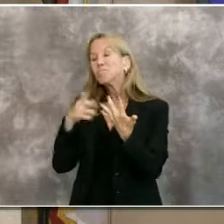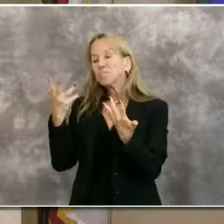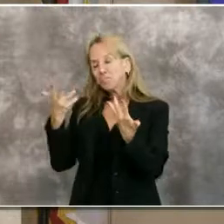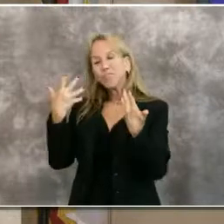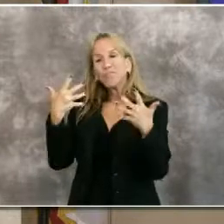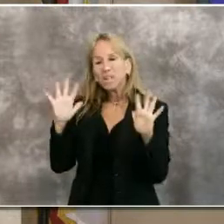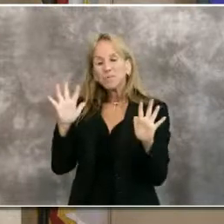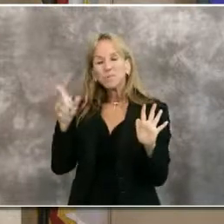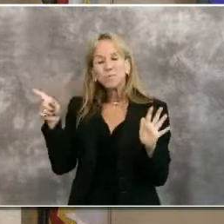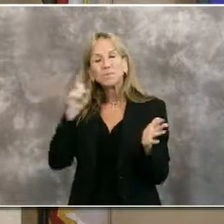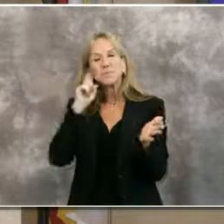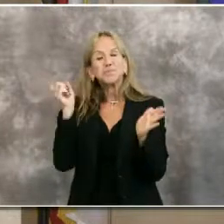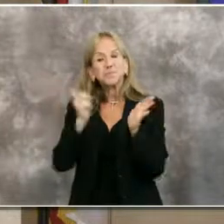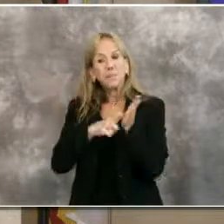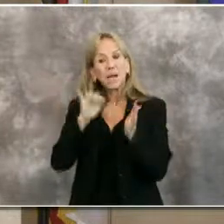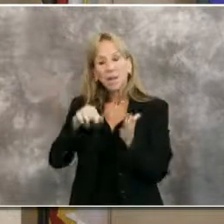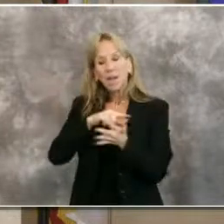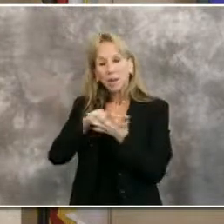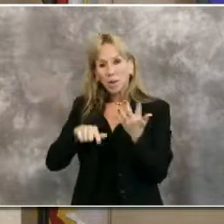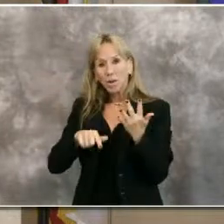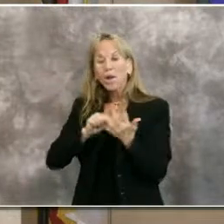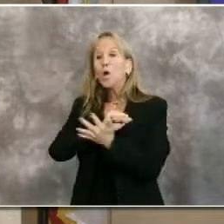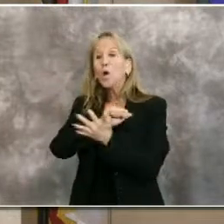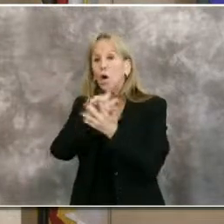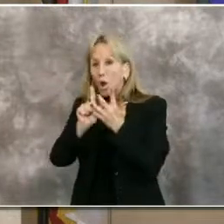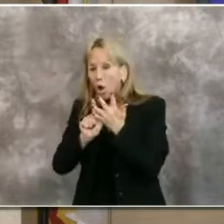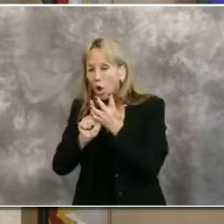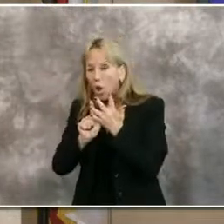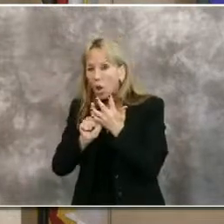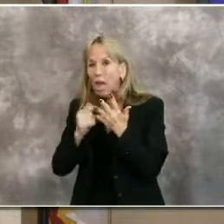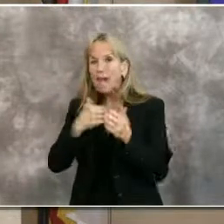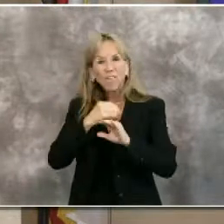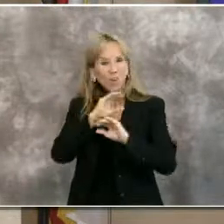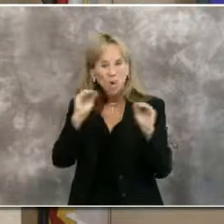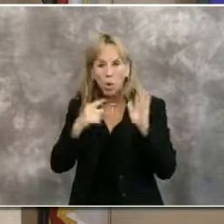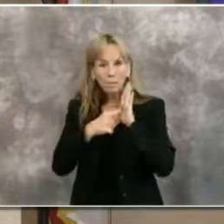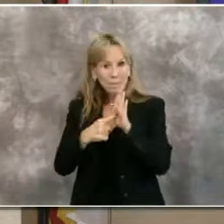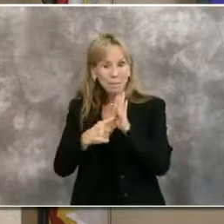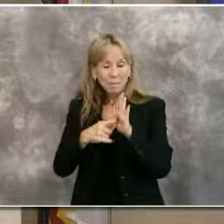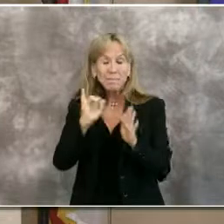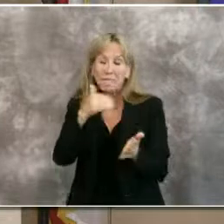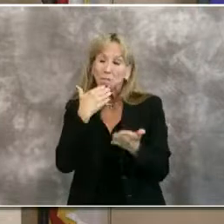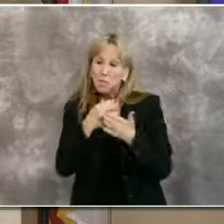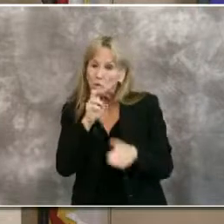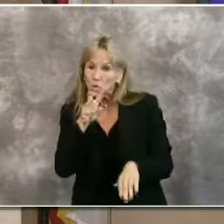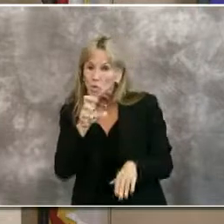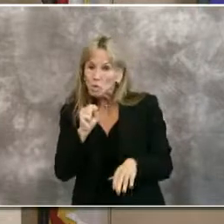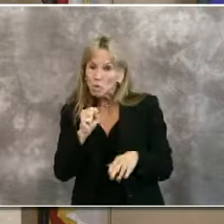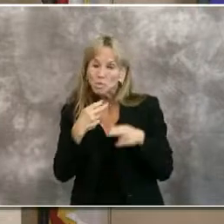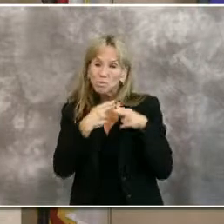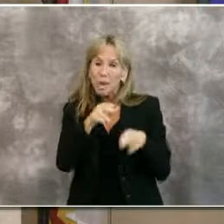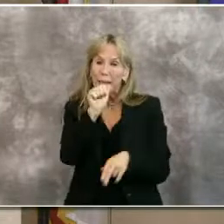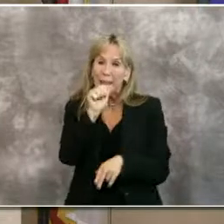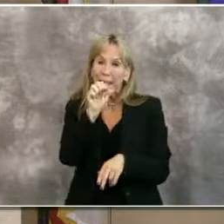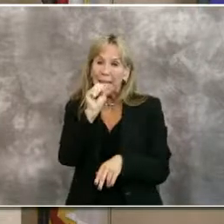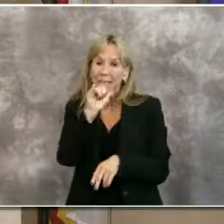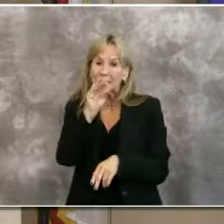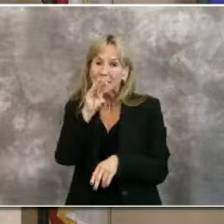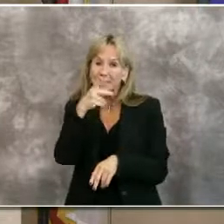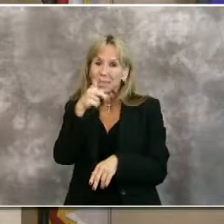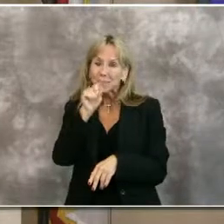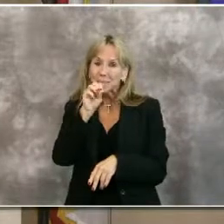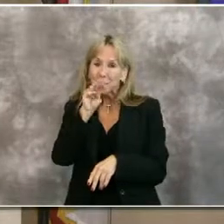identification of those individuals, all of whom are asymptomatic, which is good news. But because they've